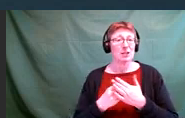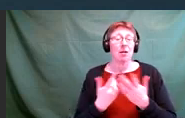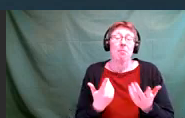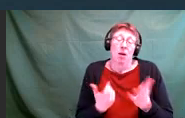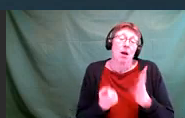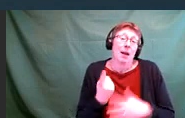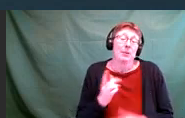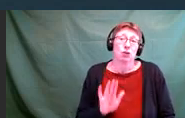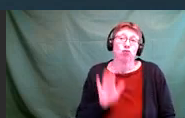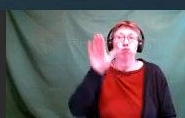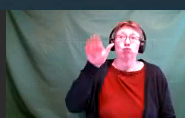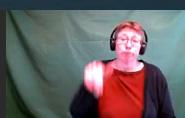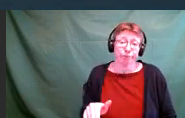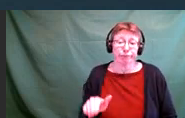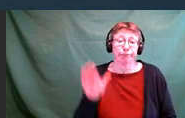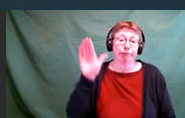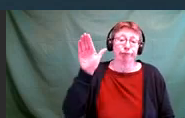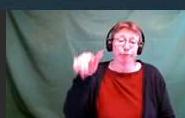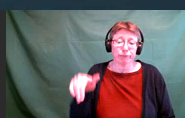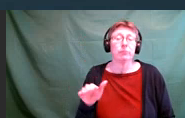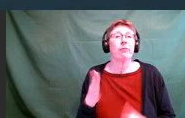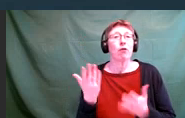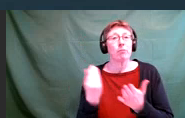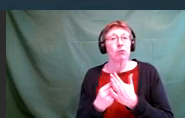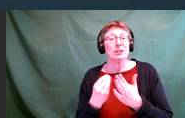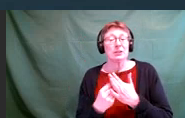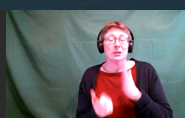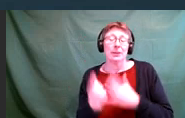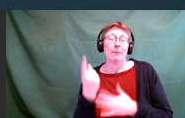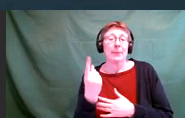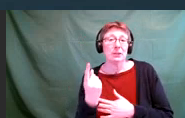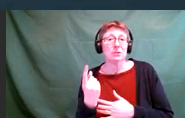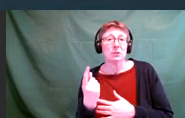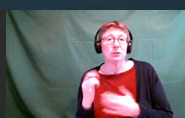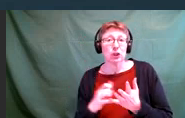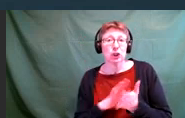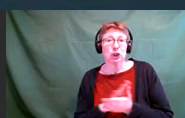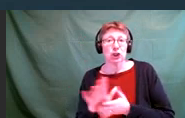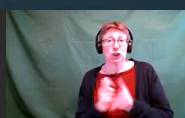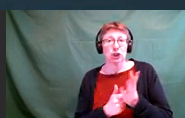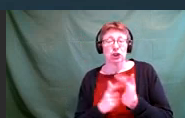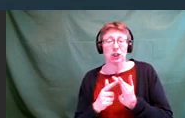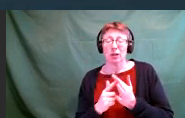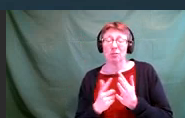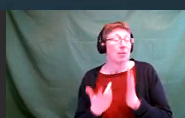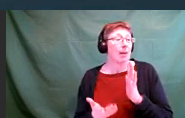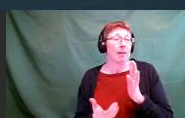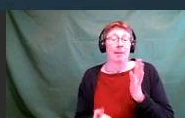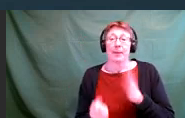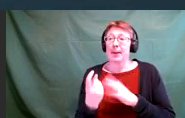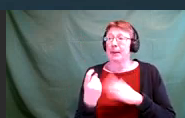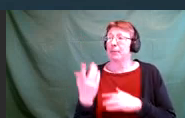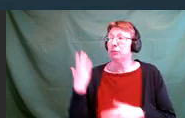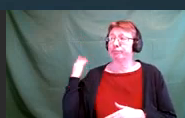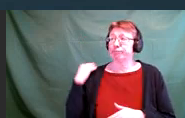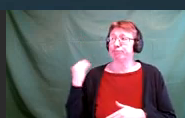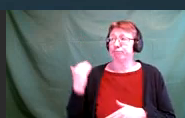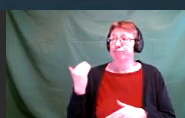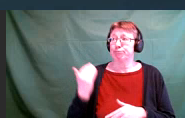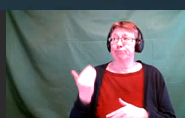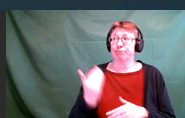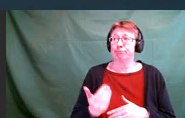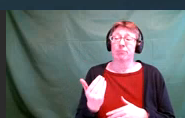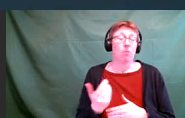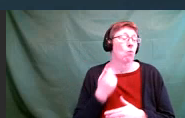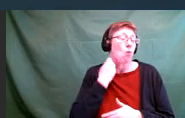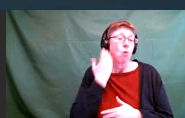crashes in share prices. There's always been bubbles in